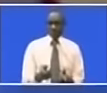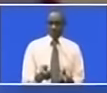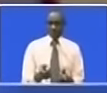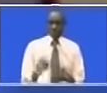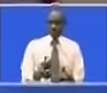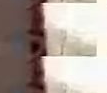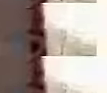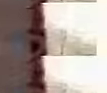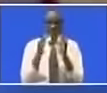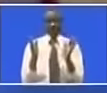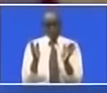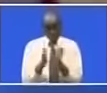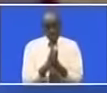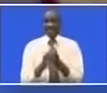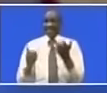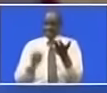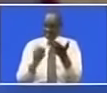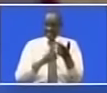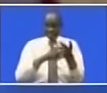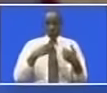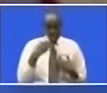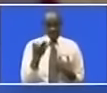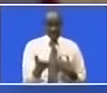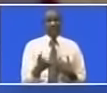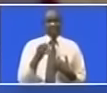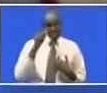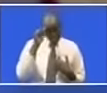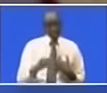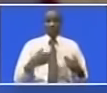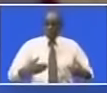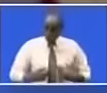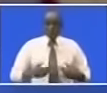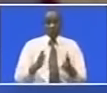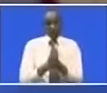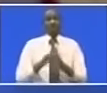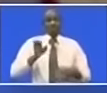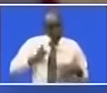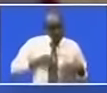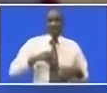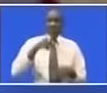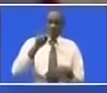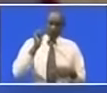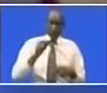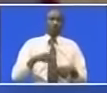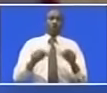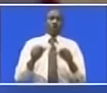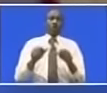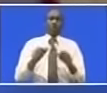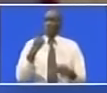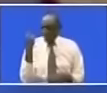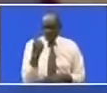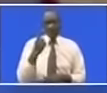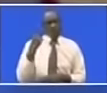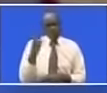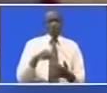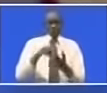the demography and the statistics that were provided, yes, the youth and the women will continue. Actually, it's